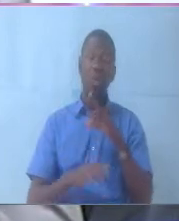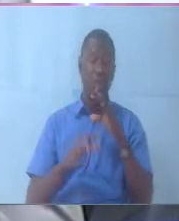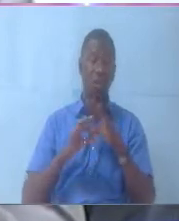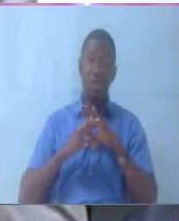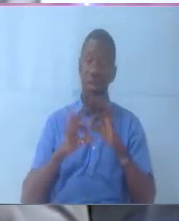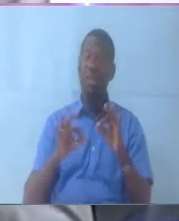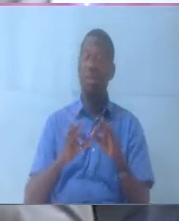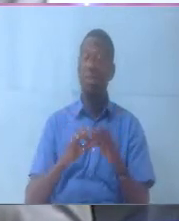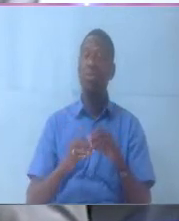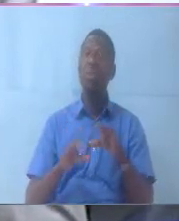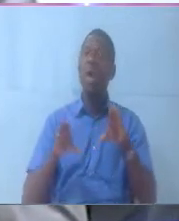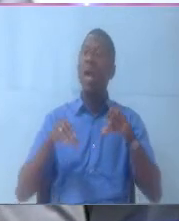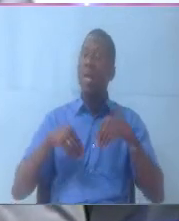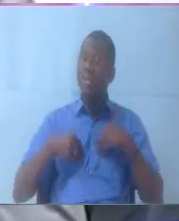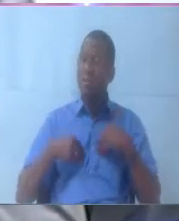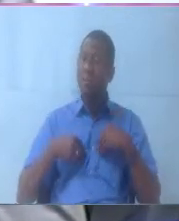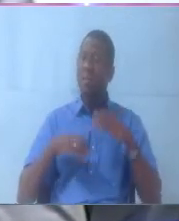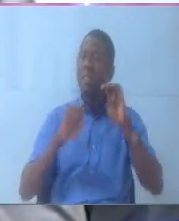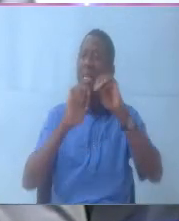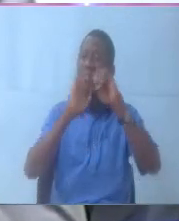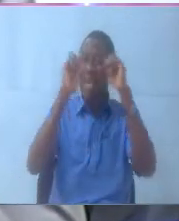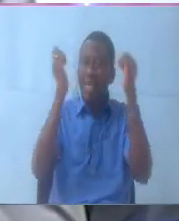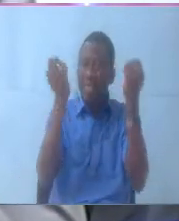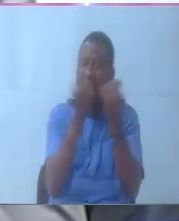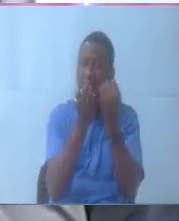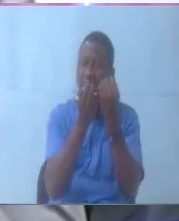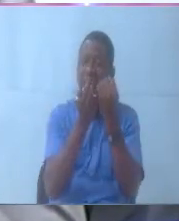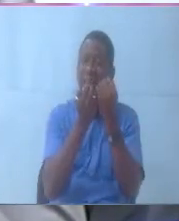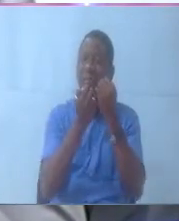to allow the executive to sneak in to